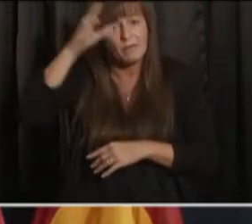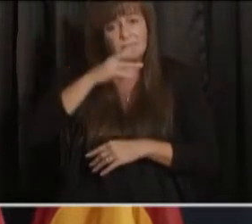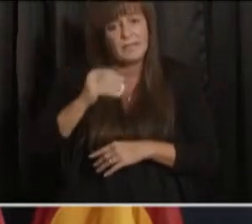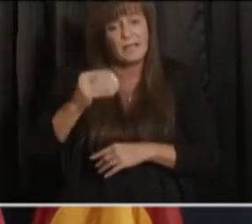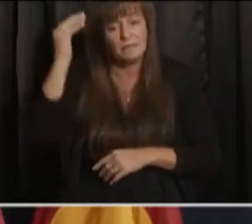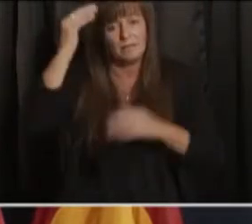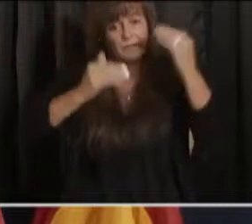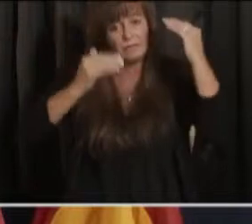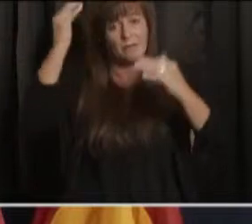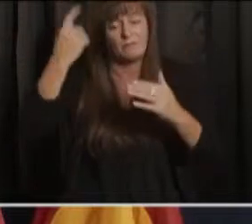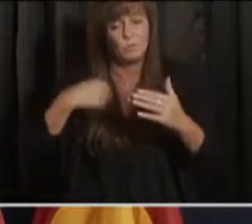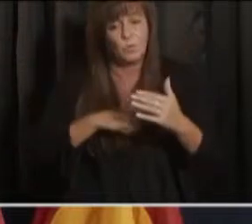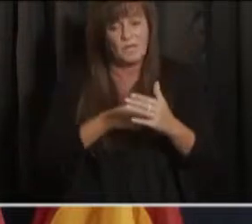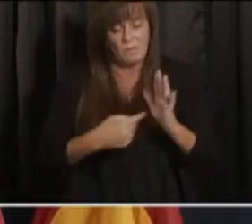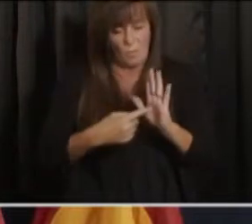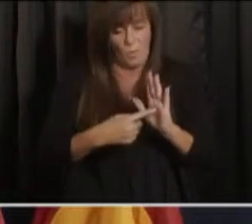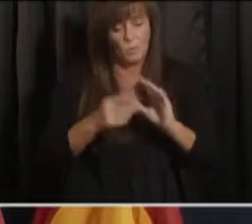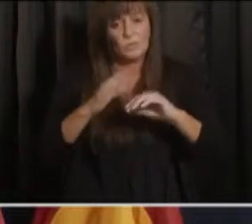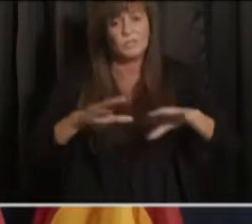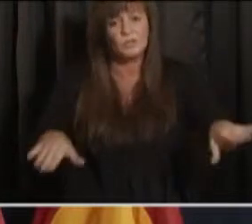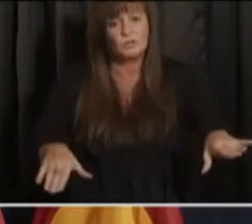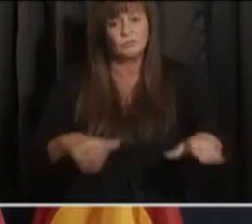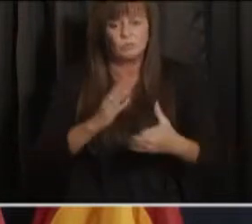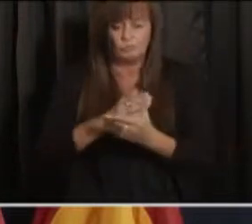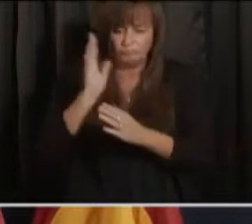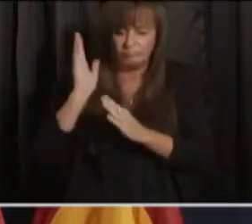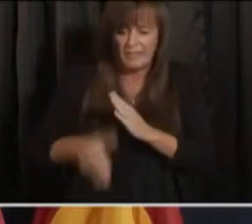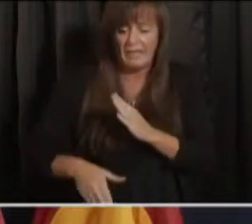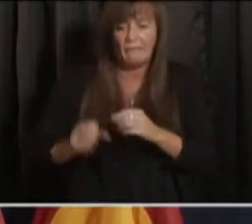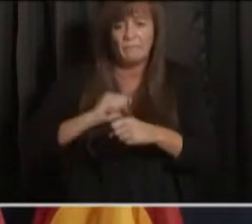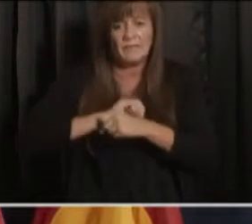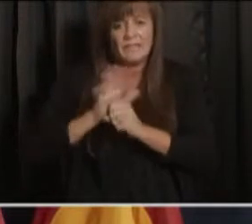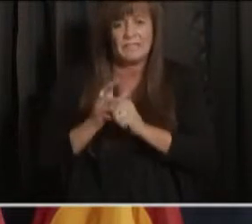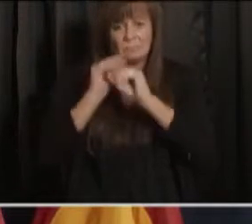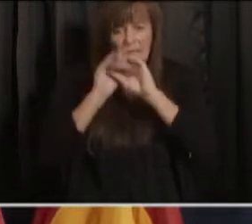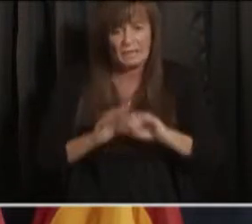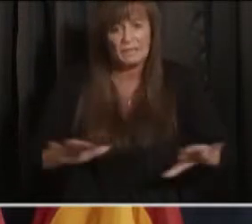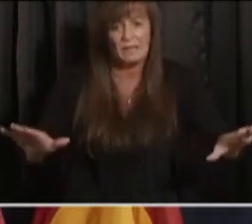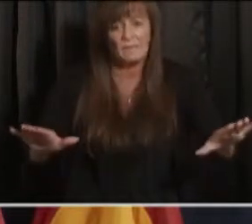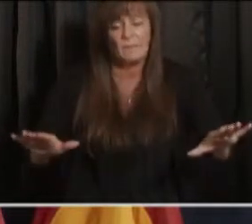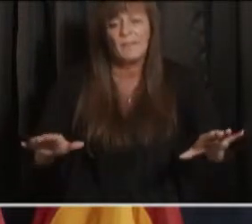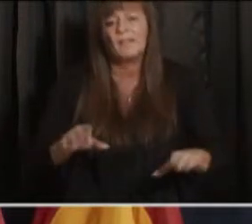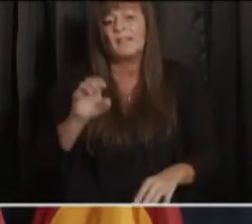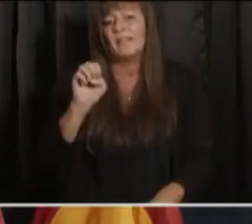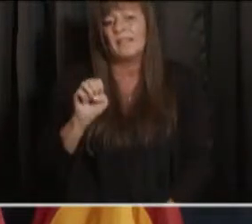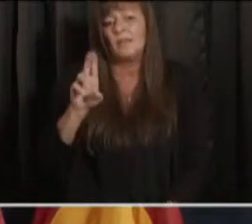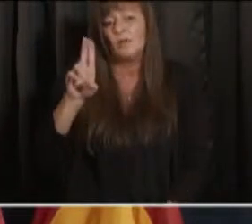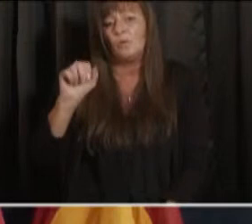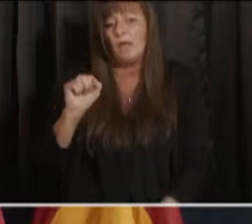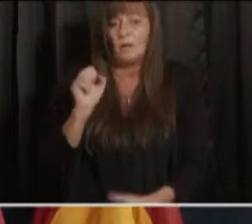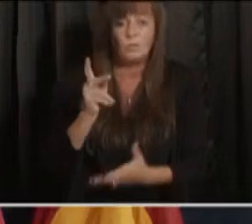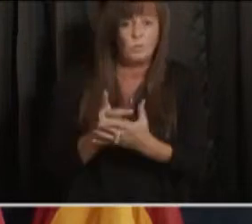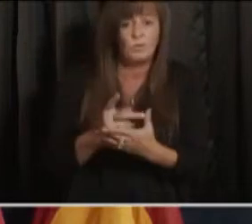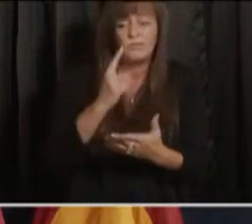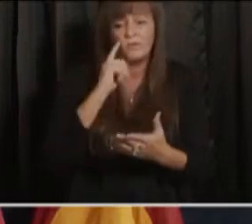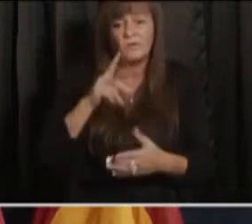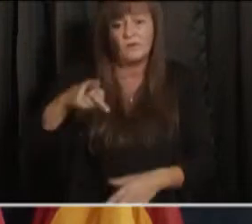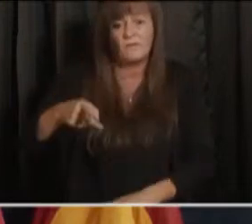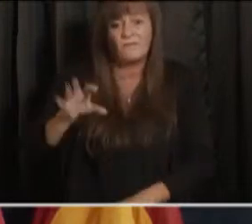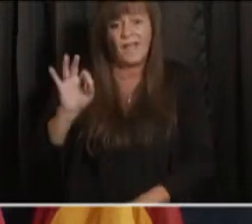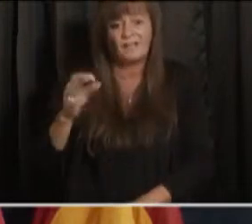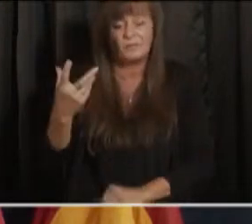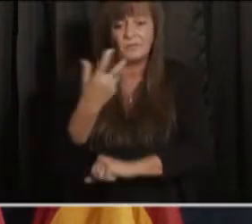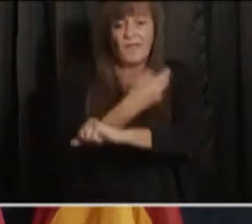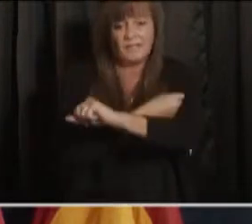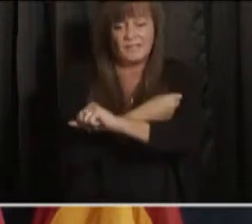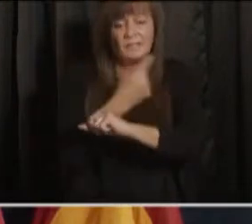to do everything we can to work together to end this pandemic. The upcoming EUA approval of this Pfizer vaccine for all kids ages 5